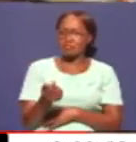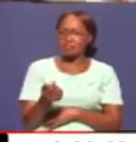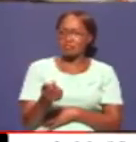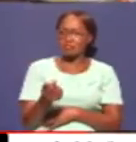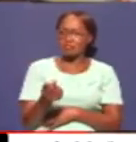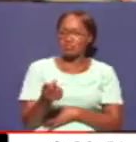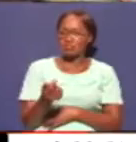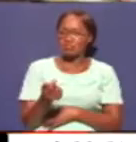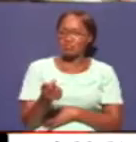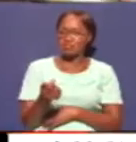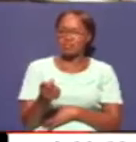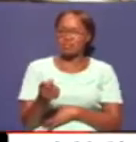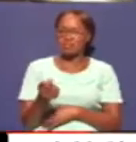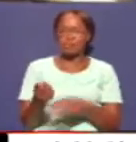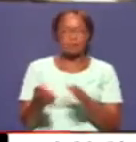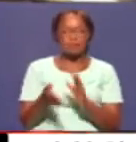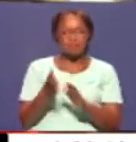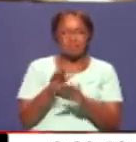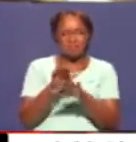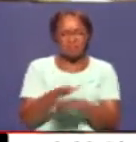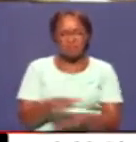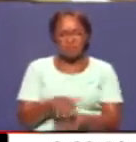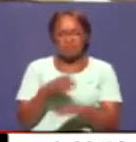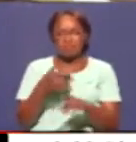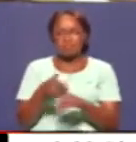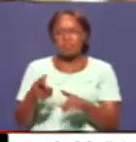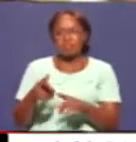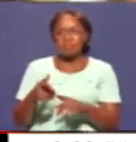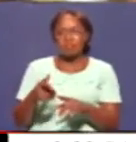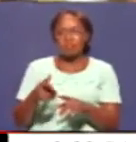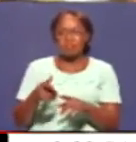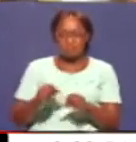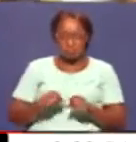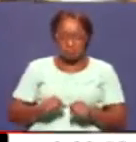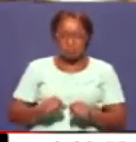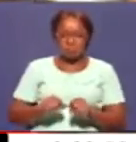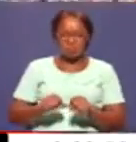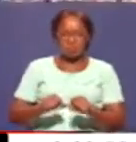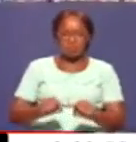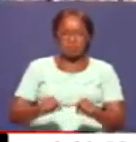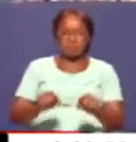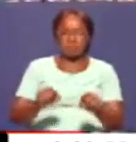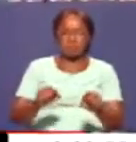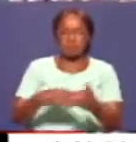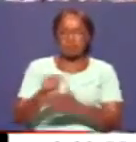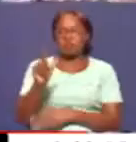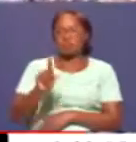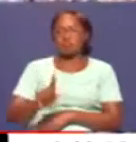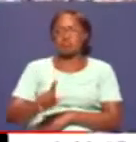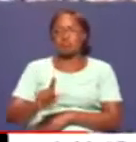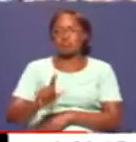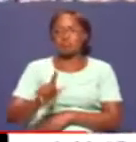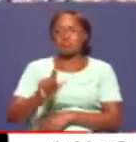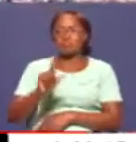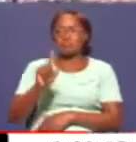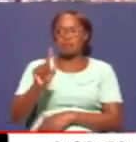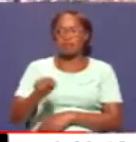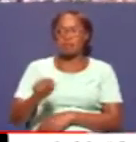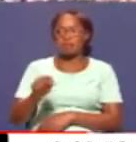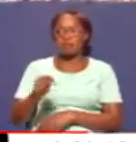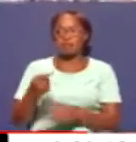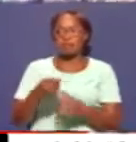The frequency has actually reduced, but the basket size now, people are just buying less, fewer times, but with bigger